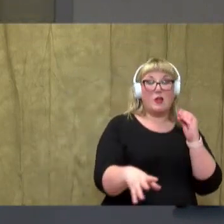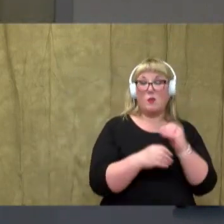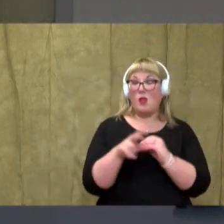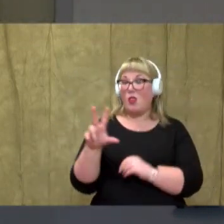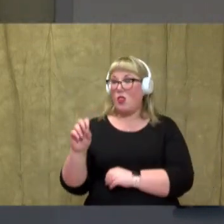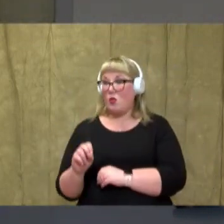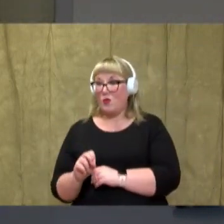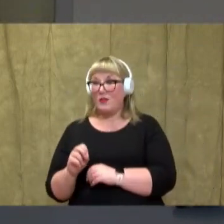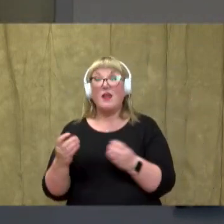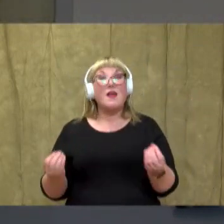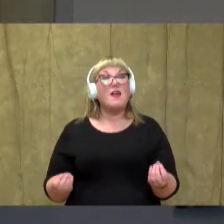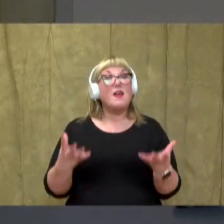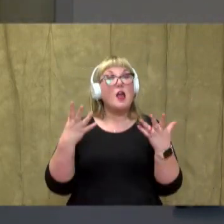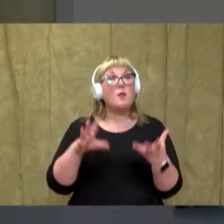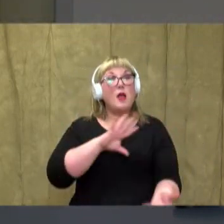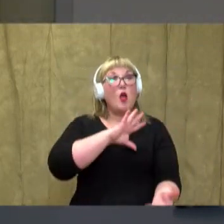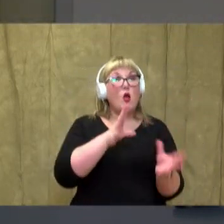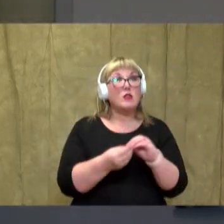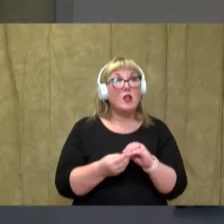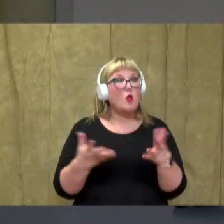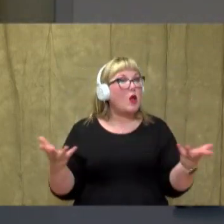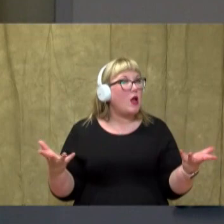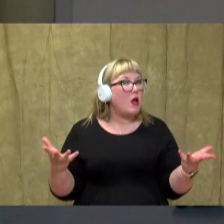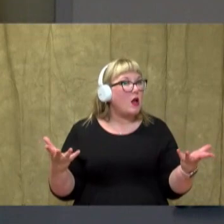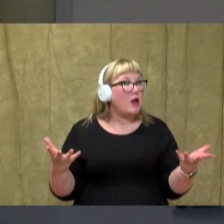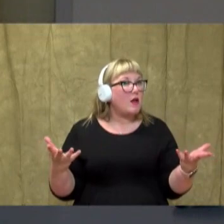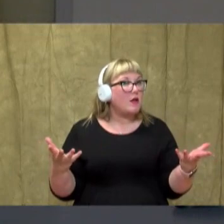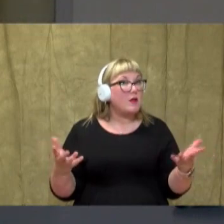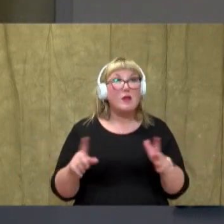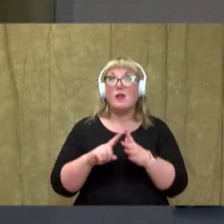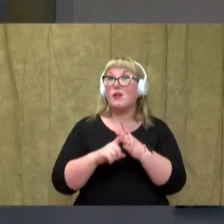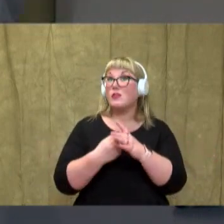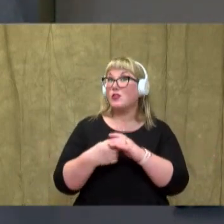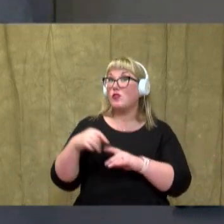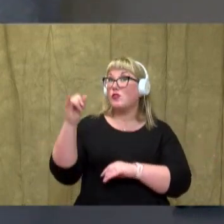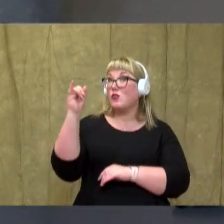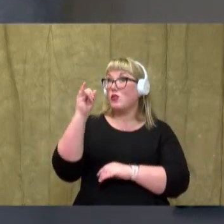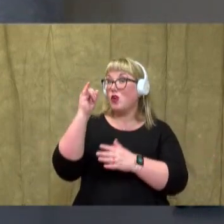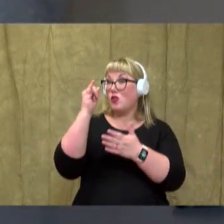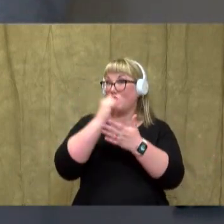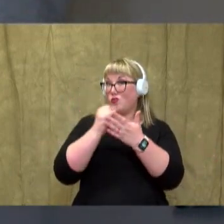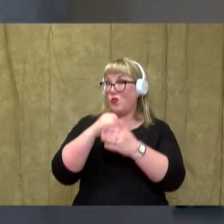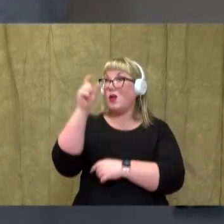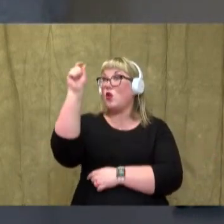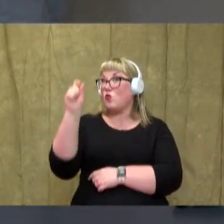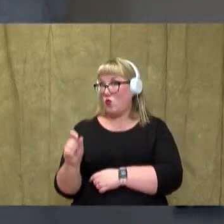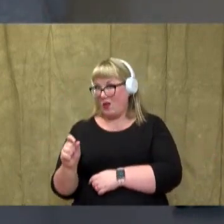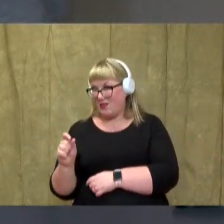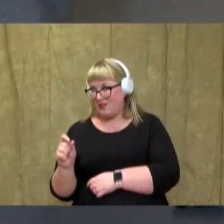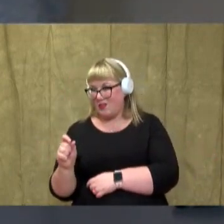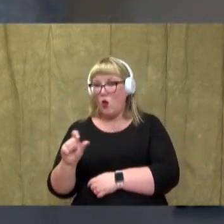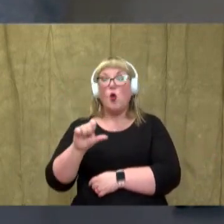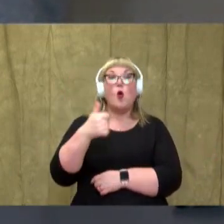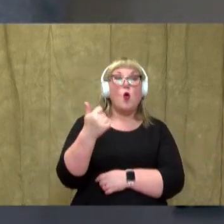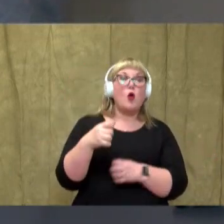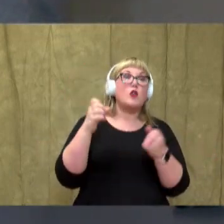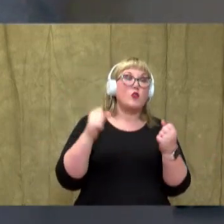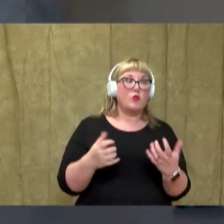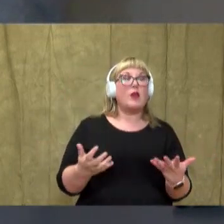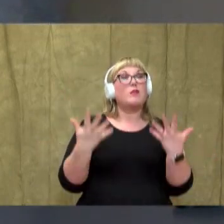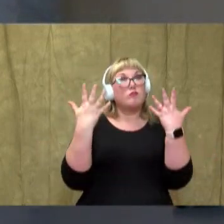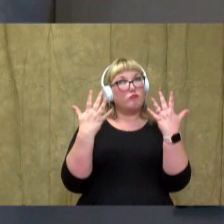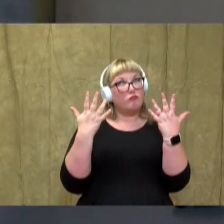So how many did they get all together? We're going to start with drawing out our rods, or you can hold up the number of